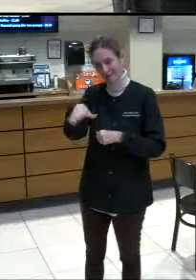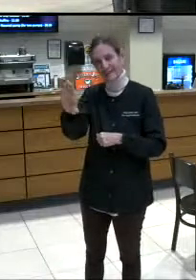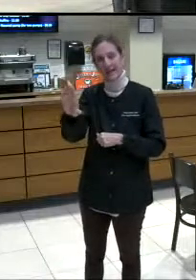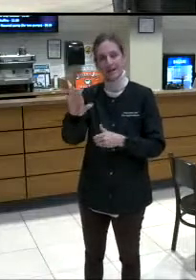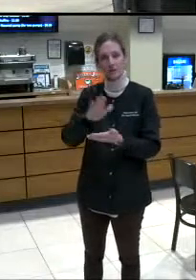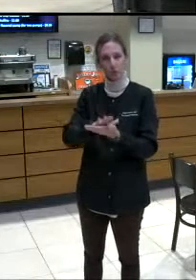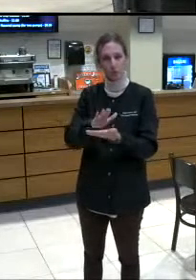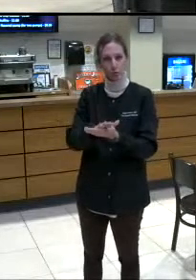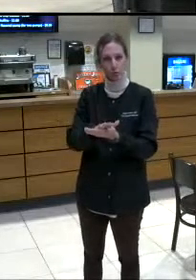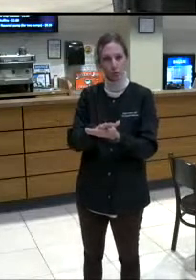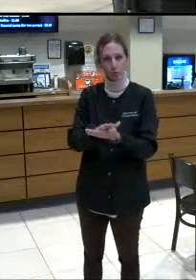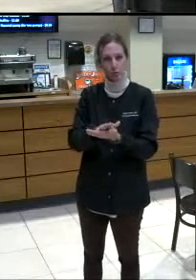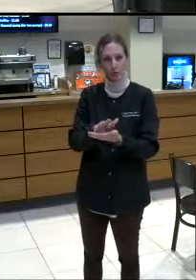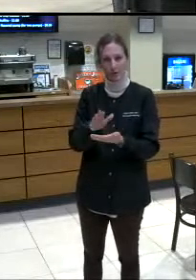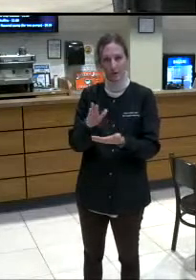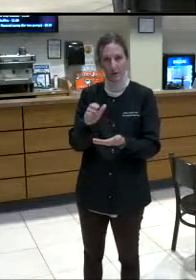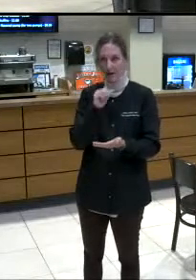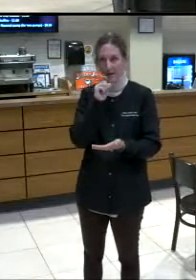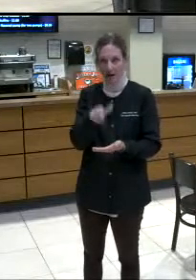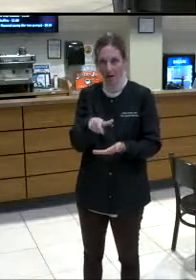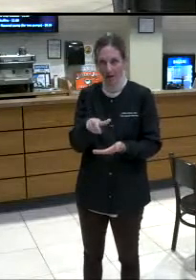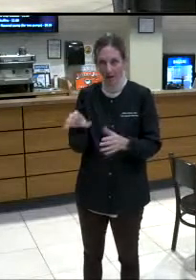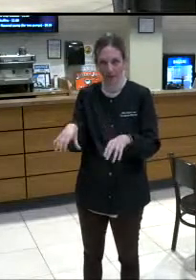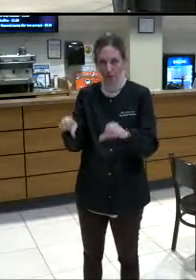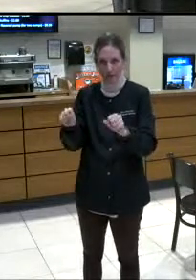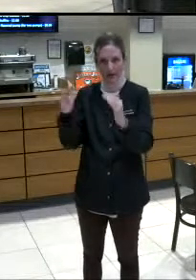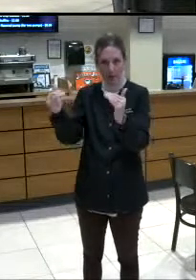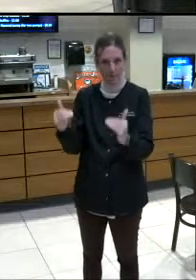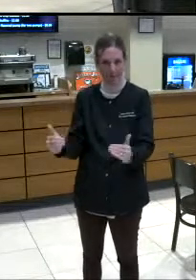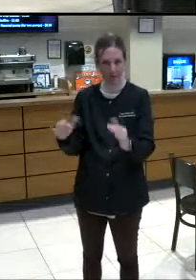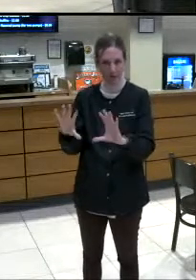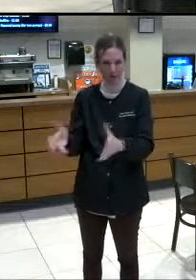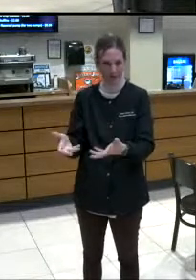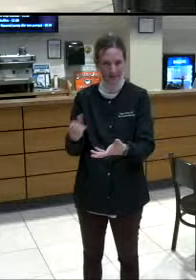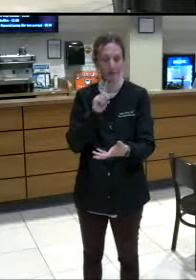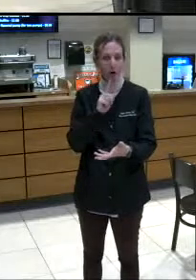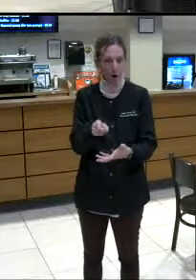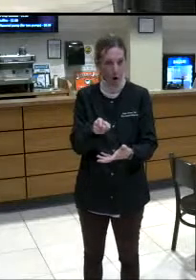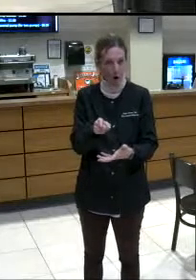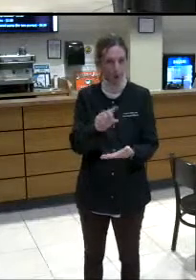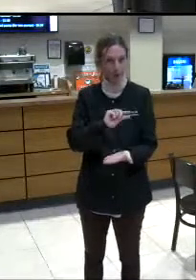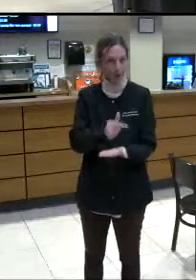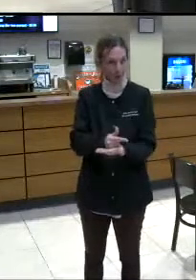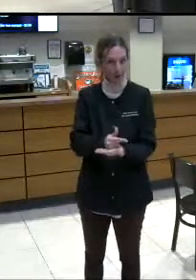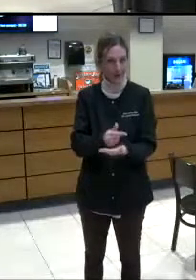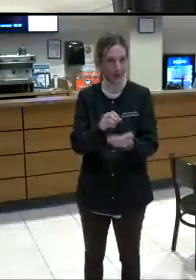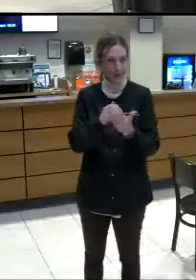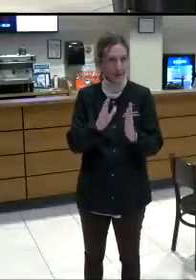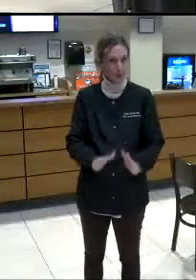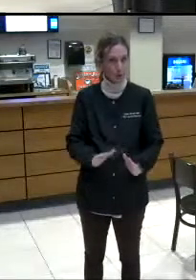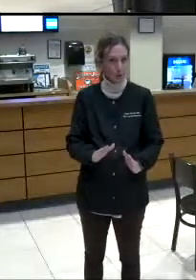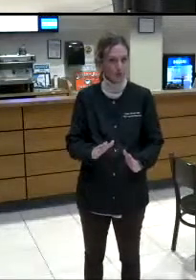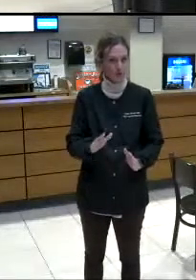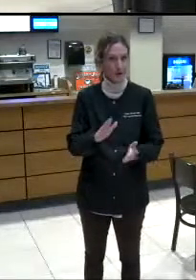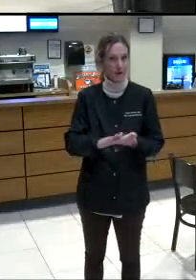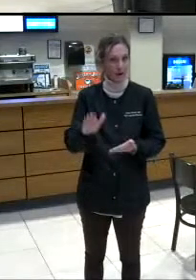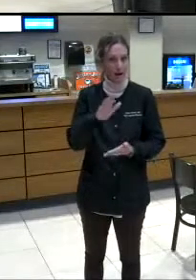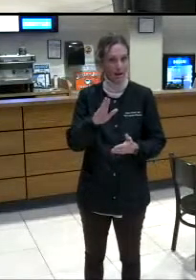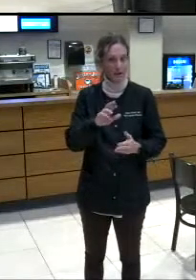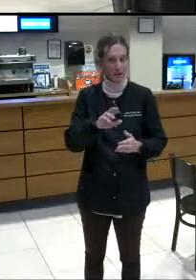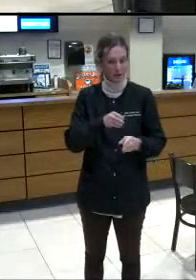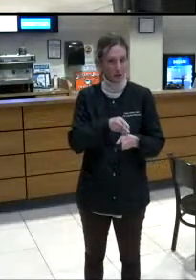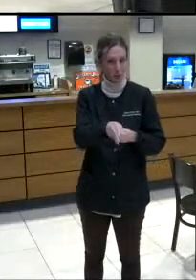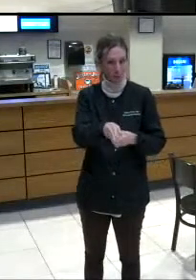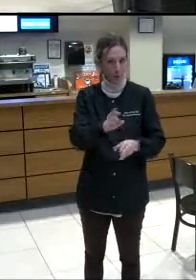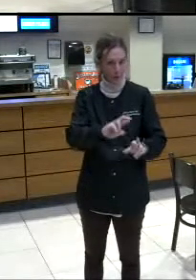take remedial classes, are we really graduating students college and career ready? And